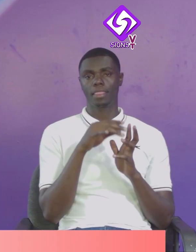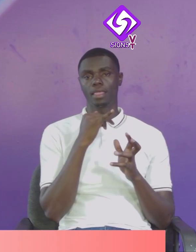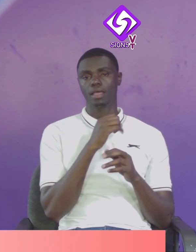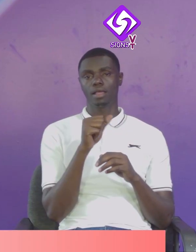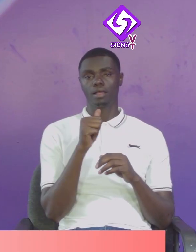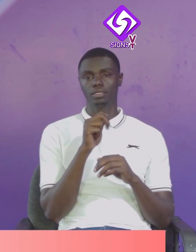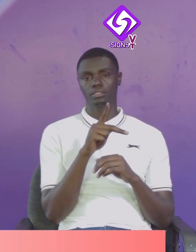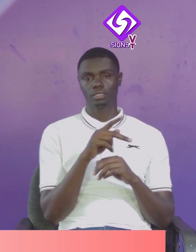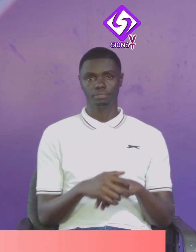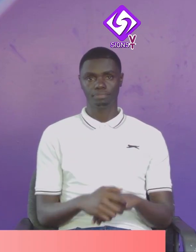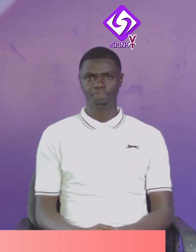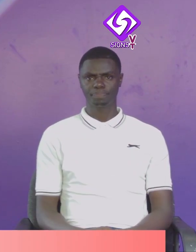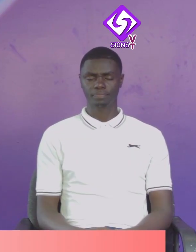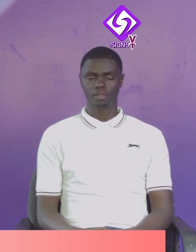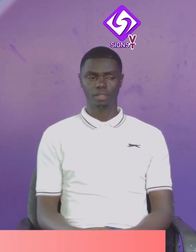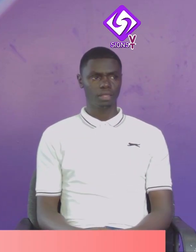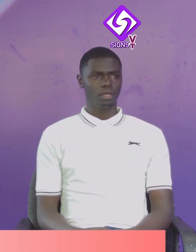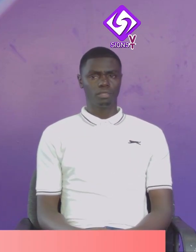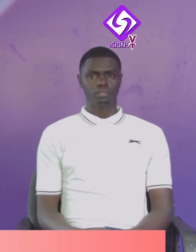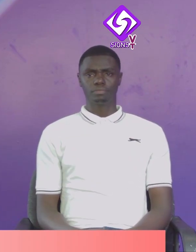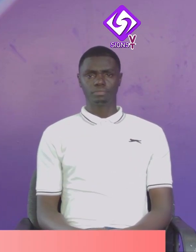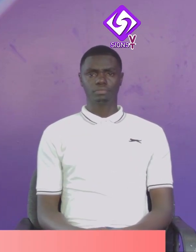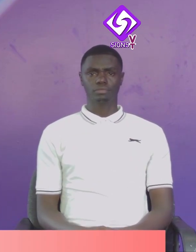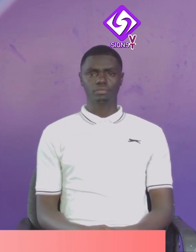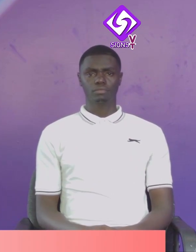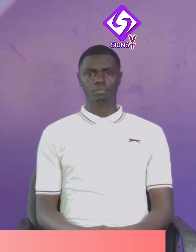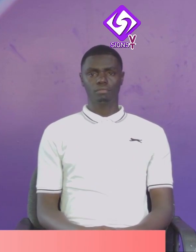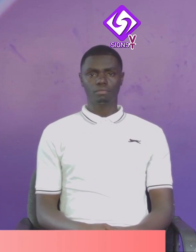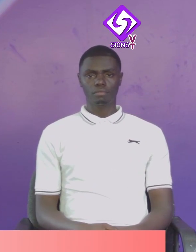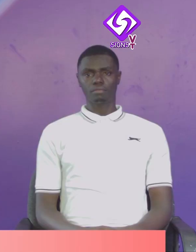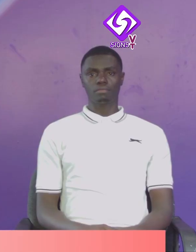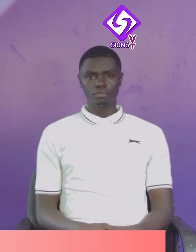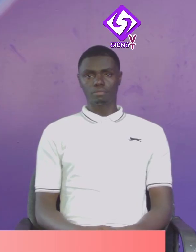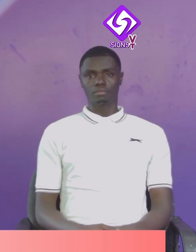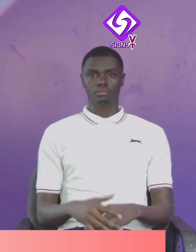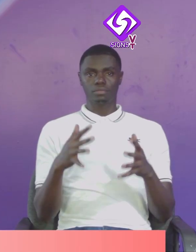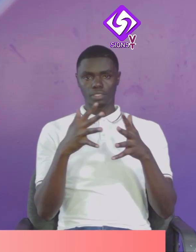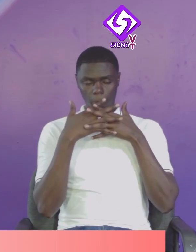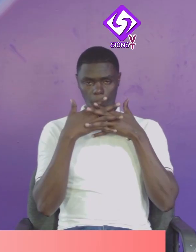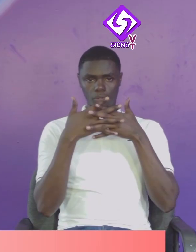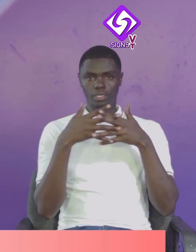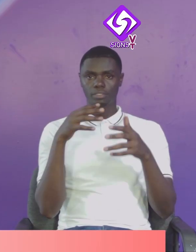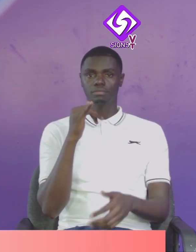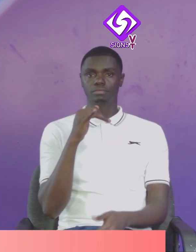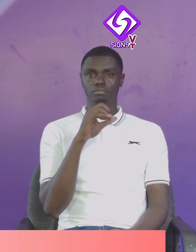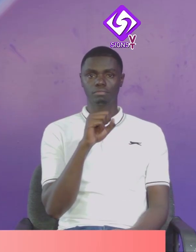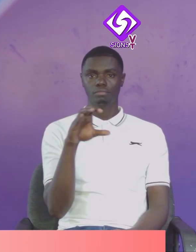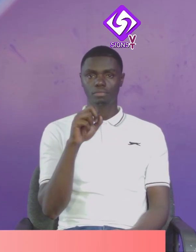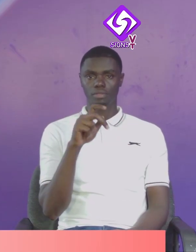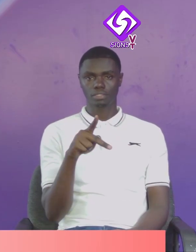and you know, it is a step going back to the drawing board, because Gyökeres, Isak, having the likes of